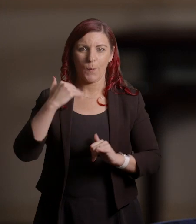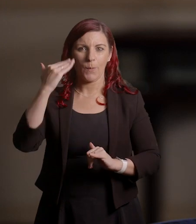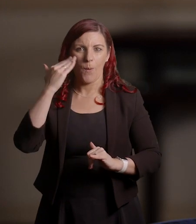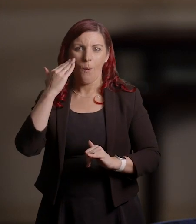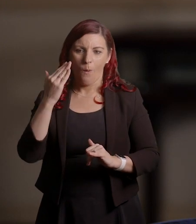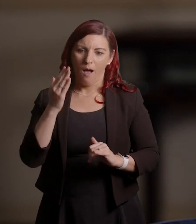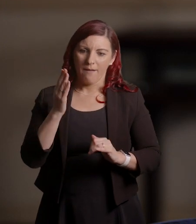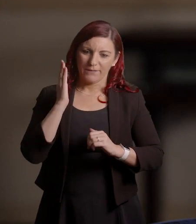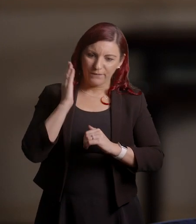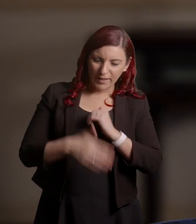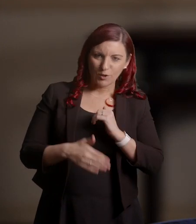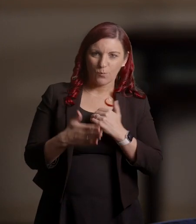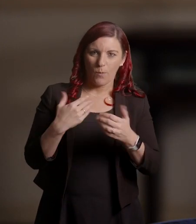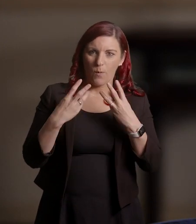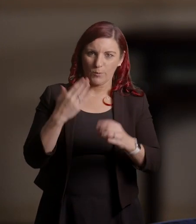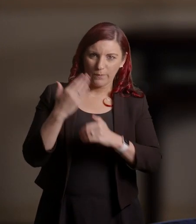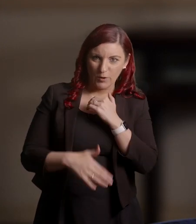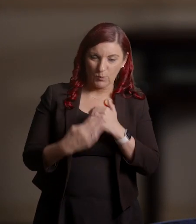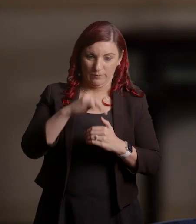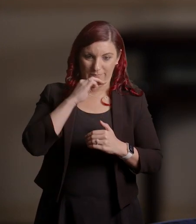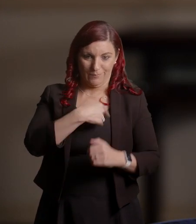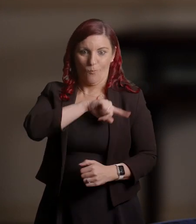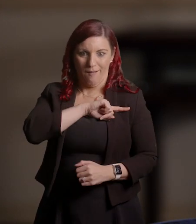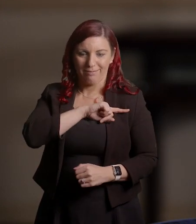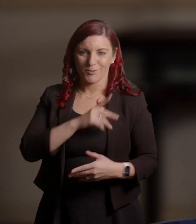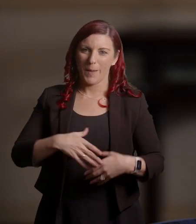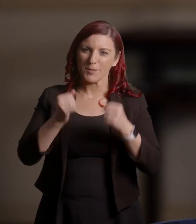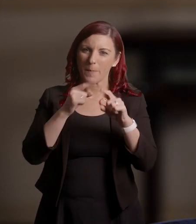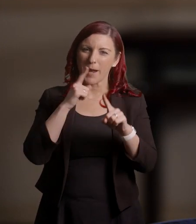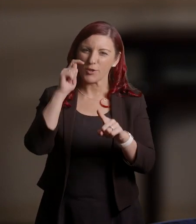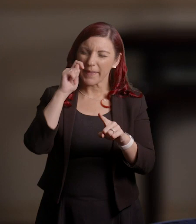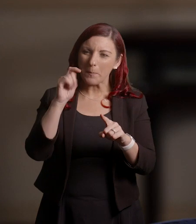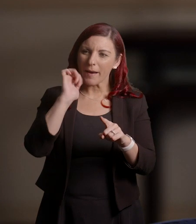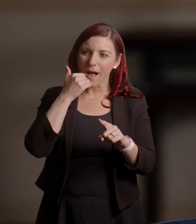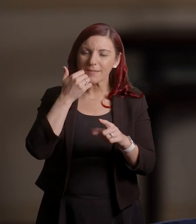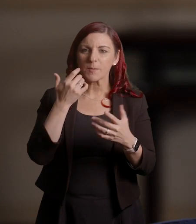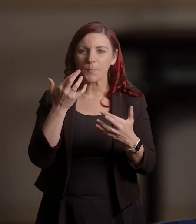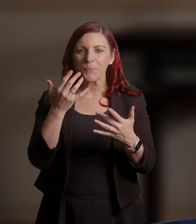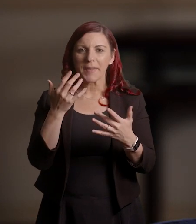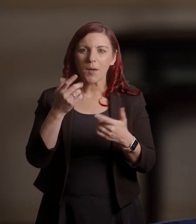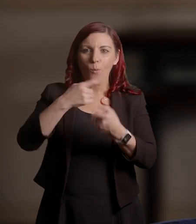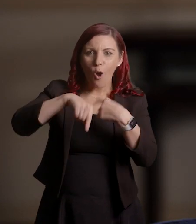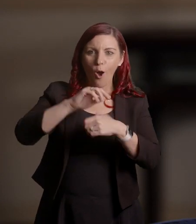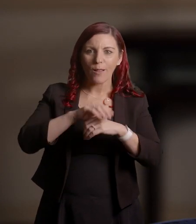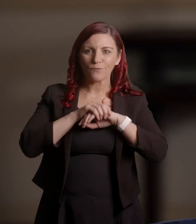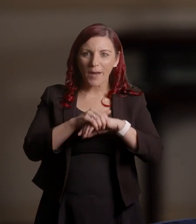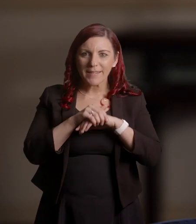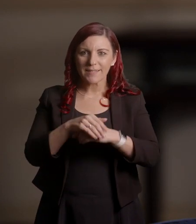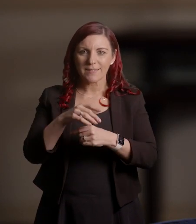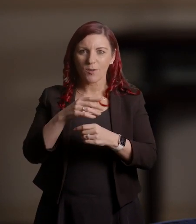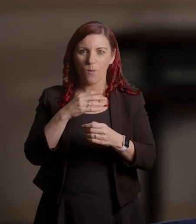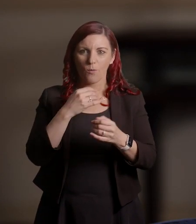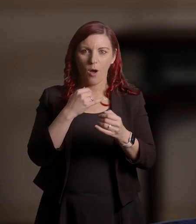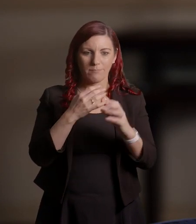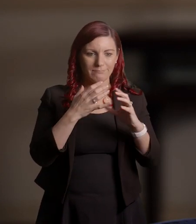be able to know that we finished it off where you want to, which is the winning part. But I think it's the fact that we're all like friends